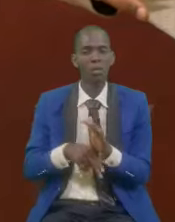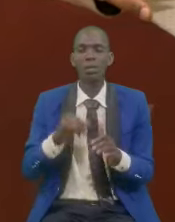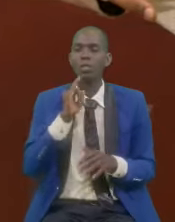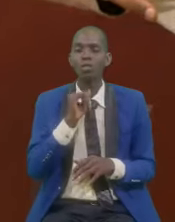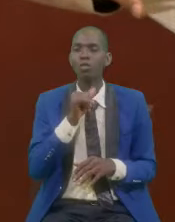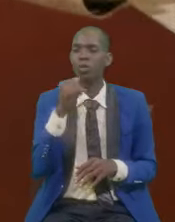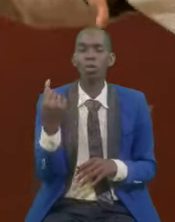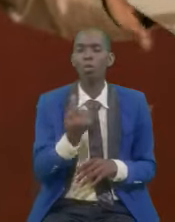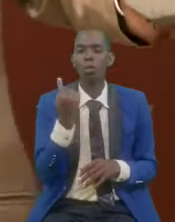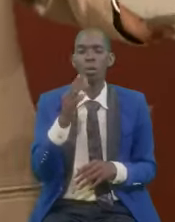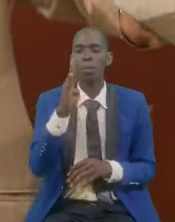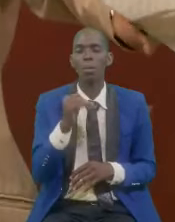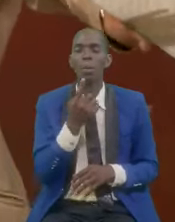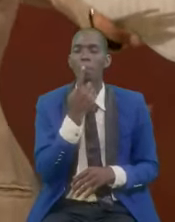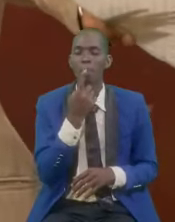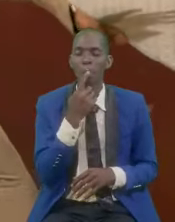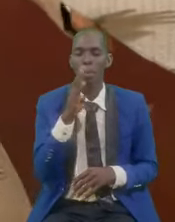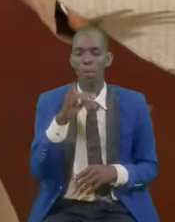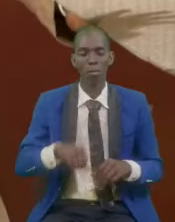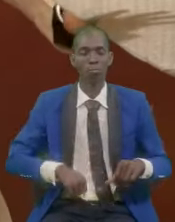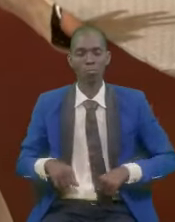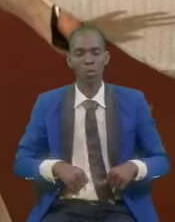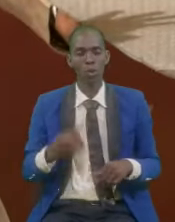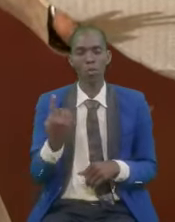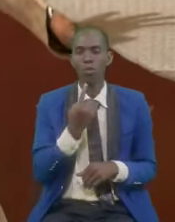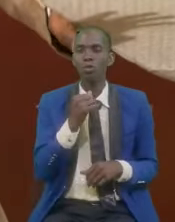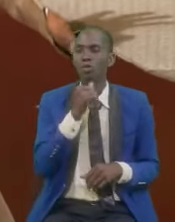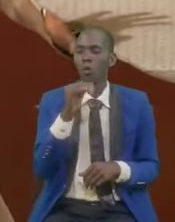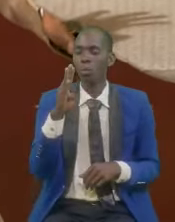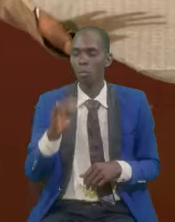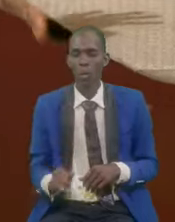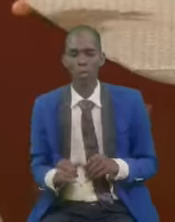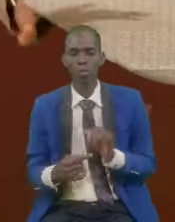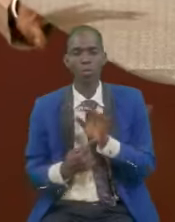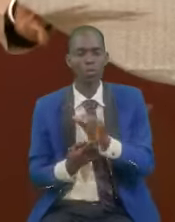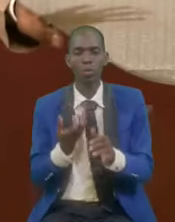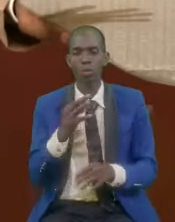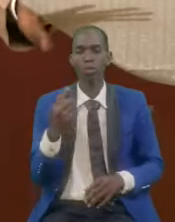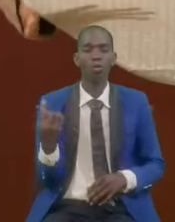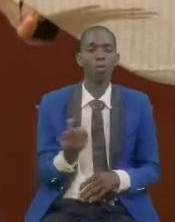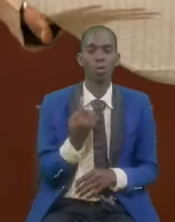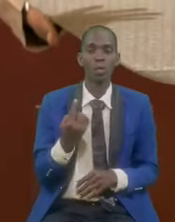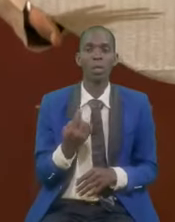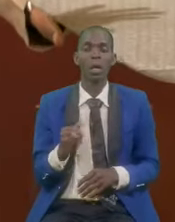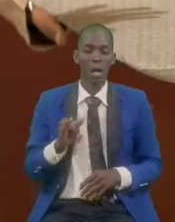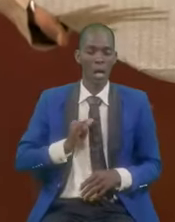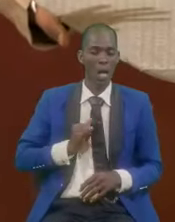the profession of the mouth, it's not theory, it's not history. I knew the